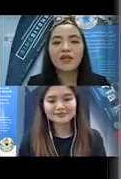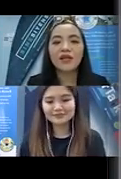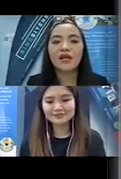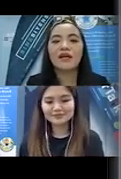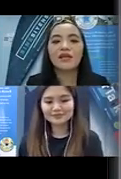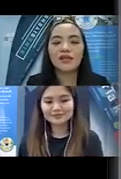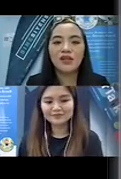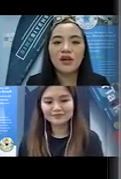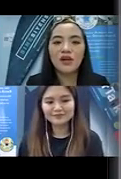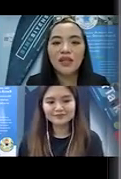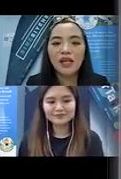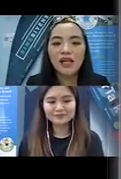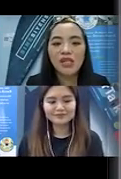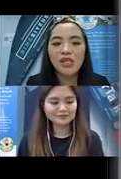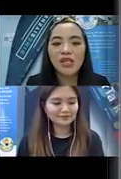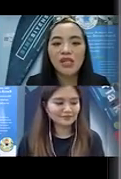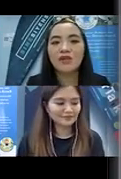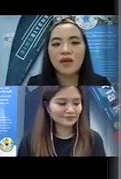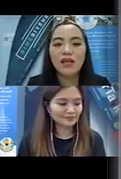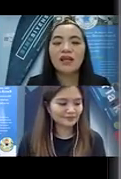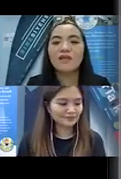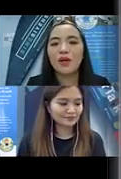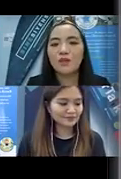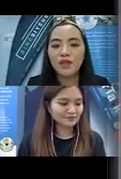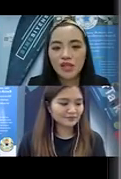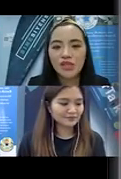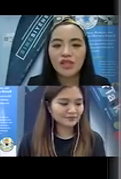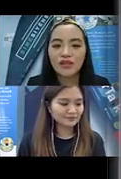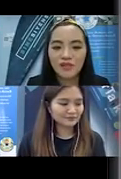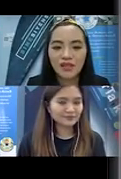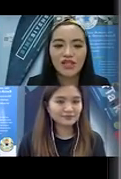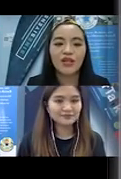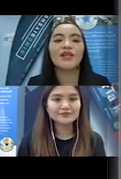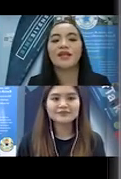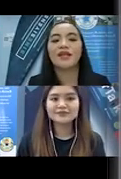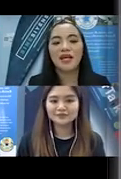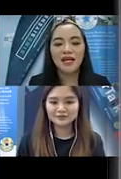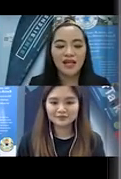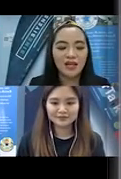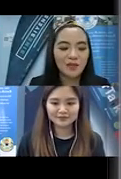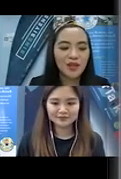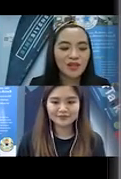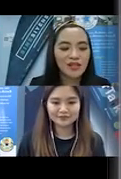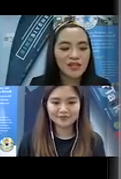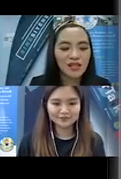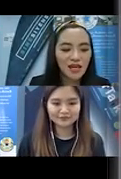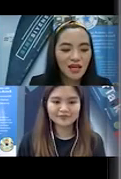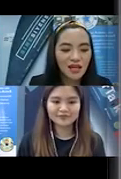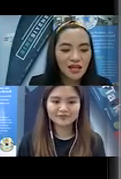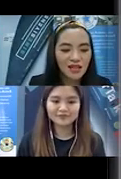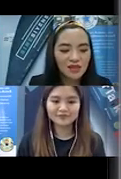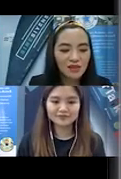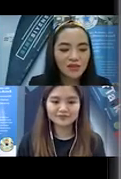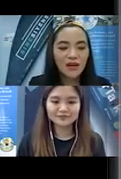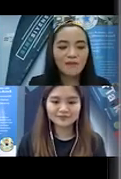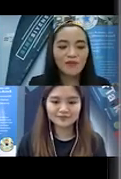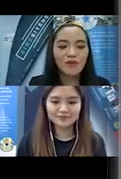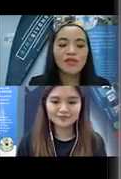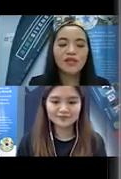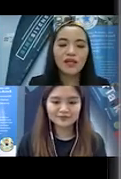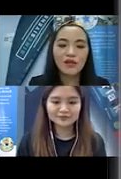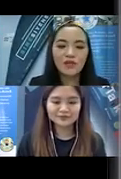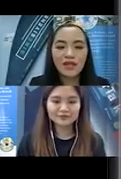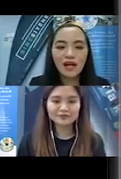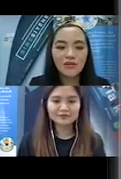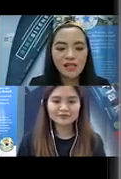our documentation and creative and production division. Yan po. So to